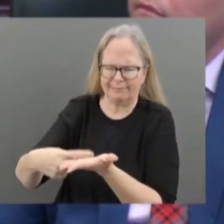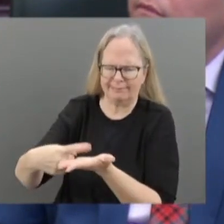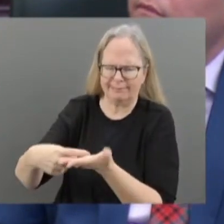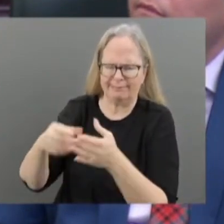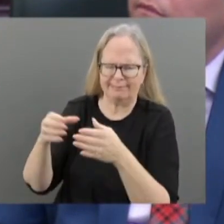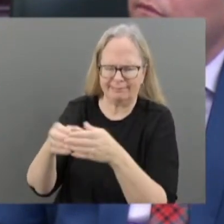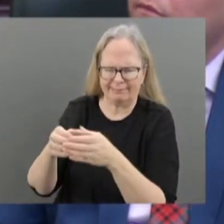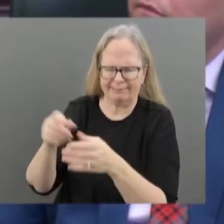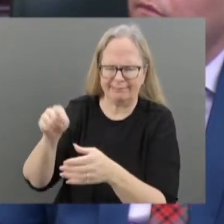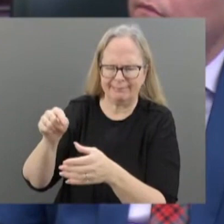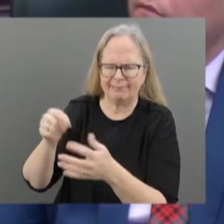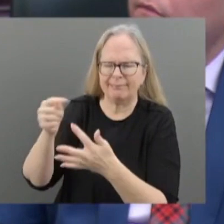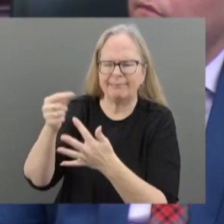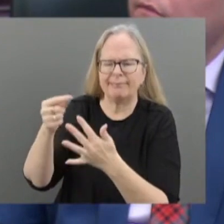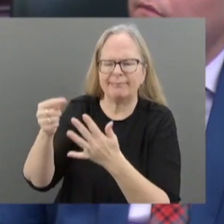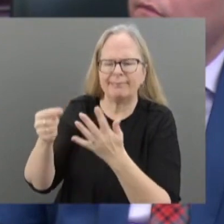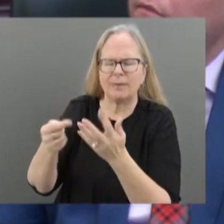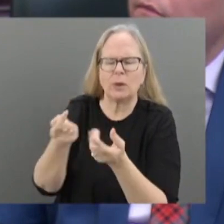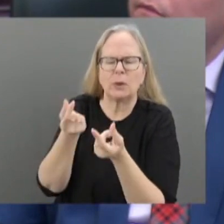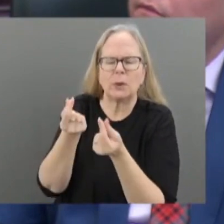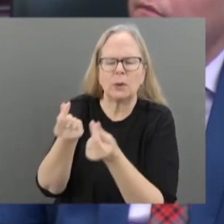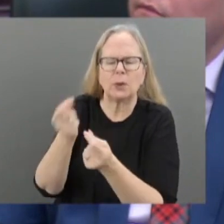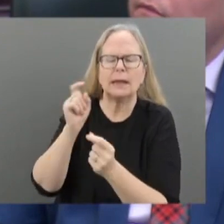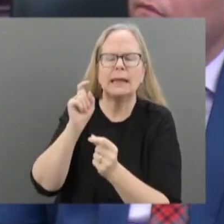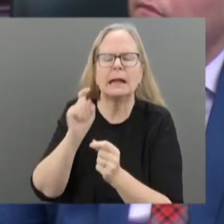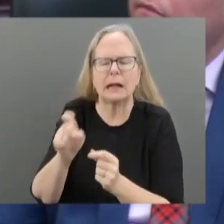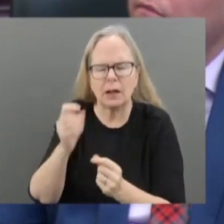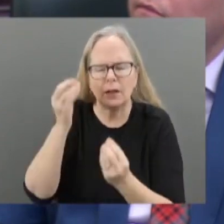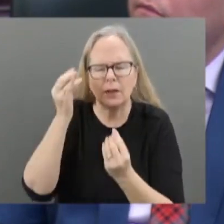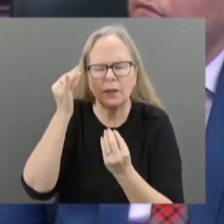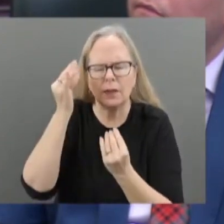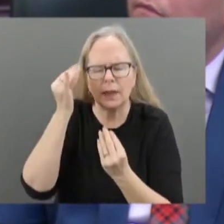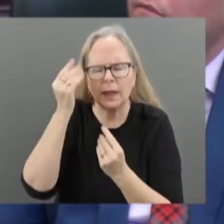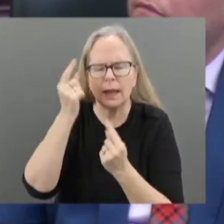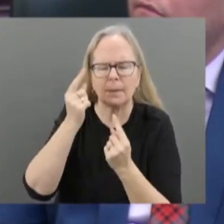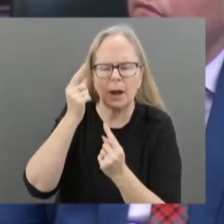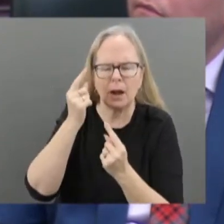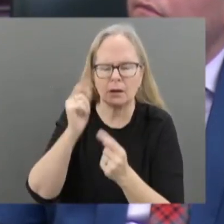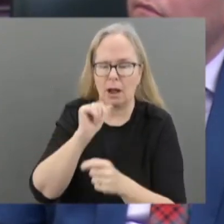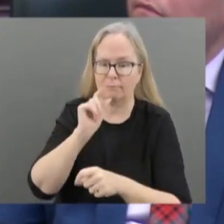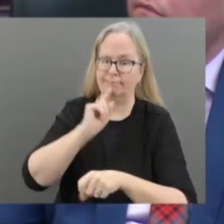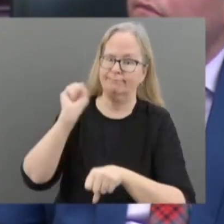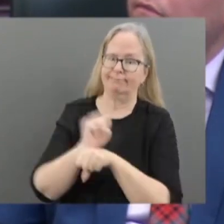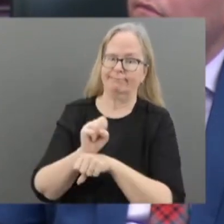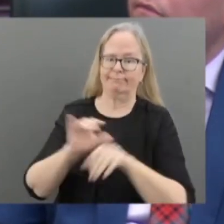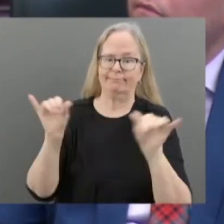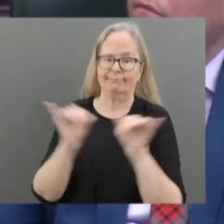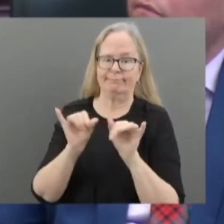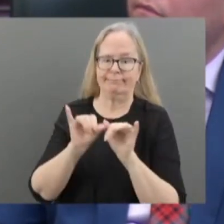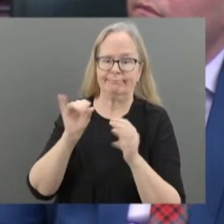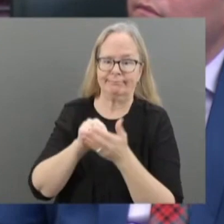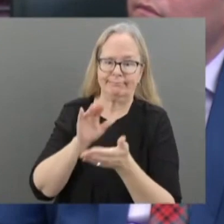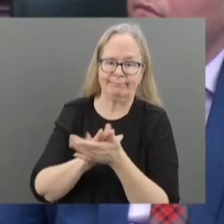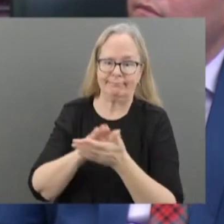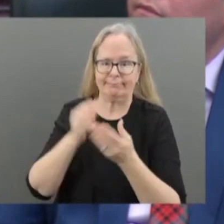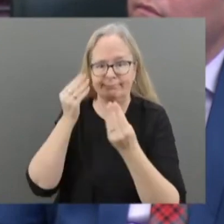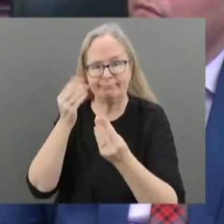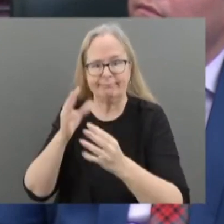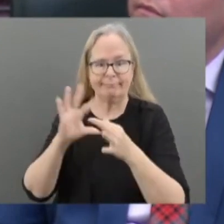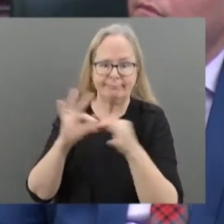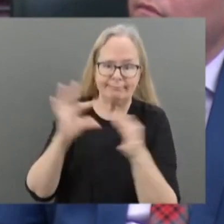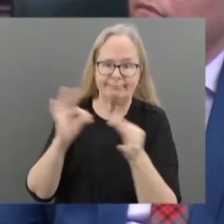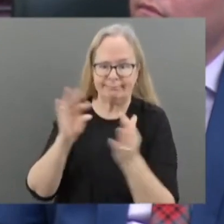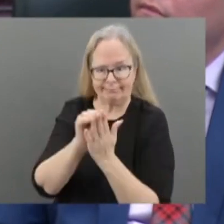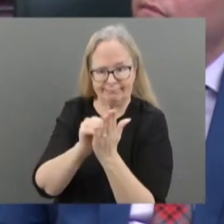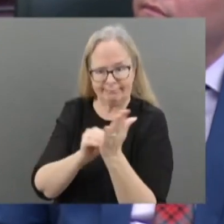not quantifiable data, measurements, or data itself. Given that we keep hearing the government is waiting for snowpack data, but that data already exists